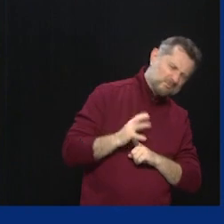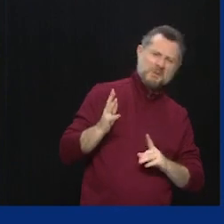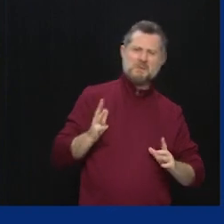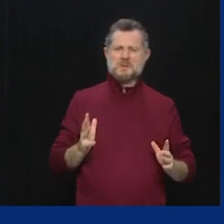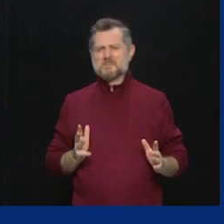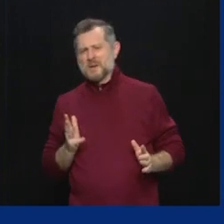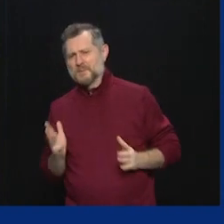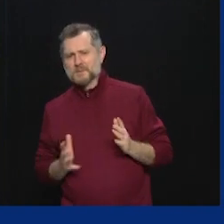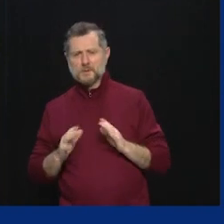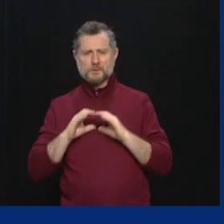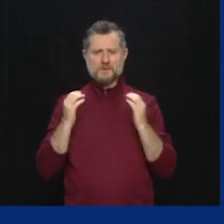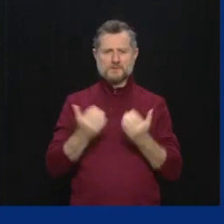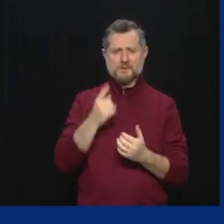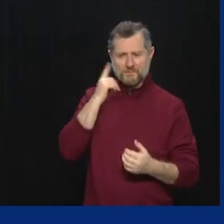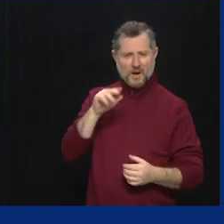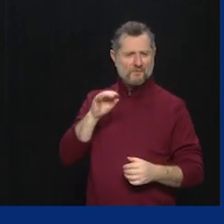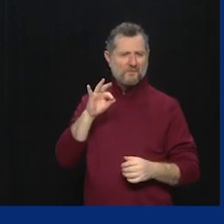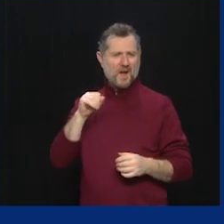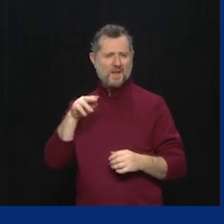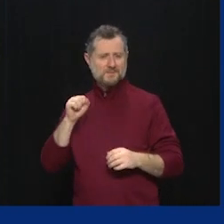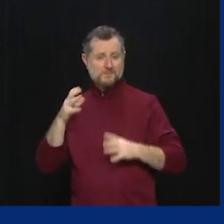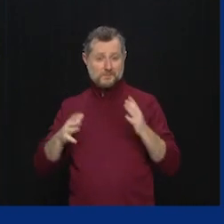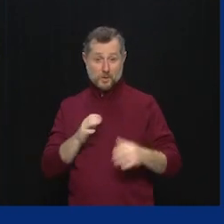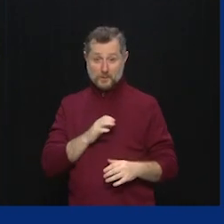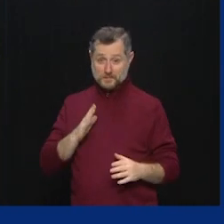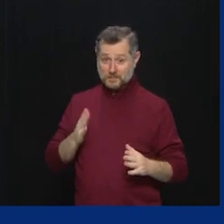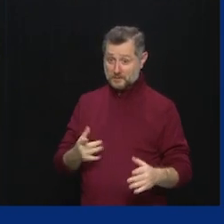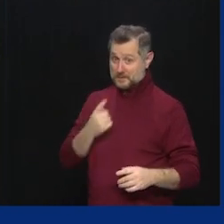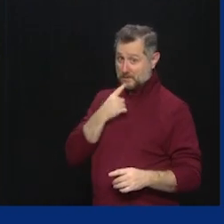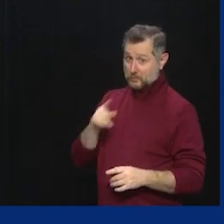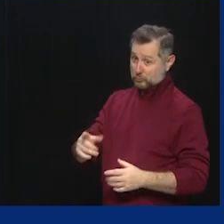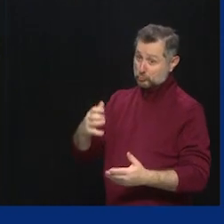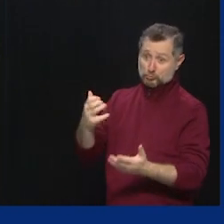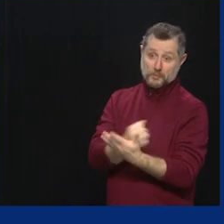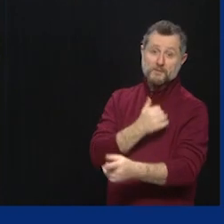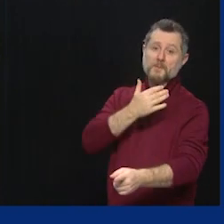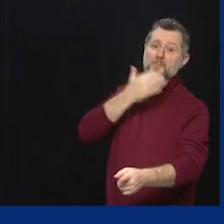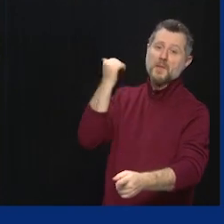has said, deserve the best in the NHL. Congratulations, fans.